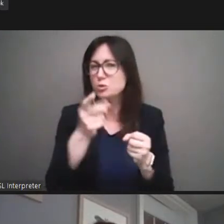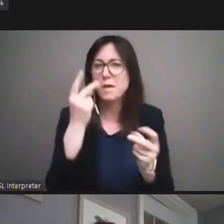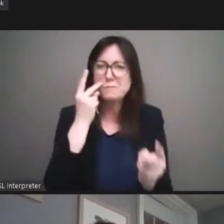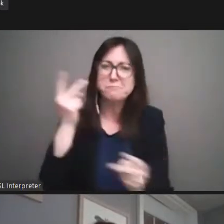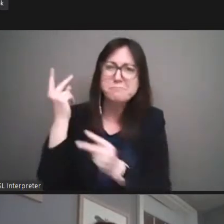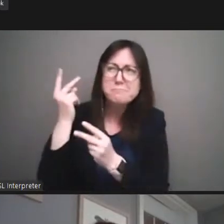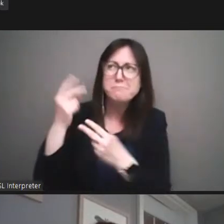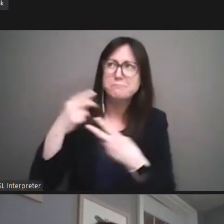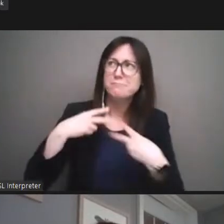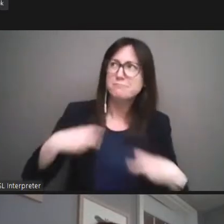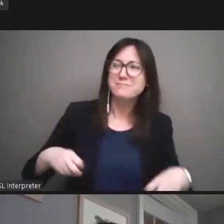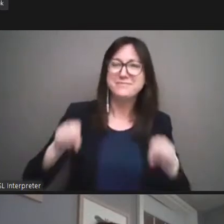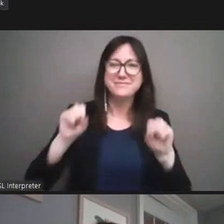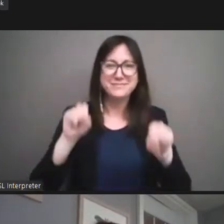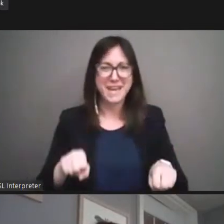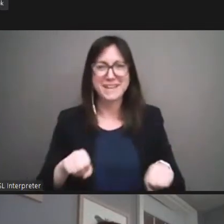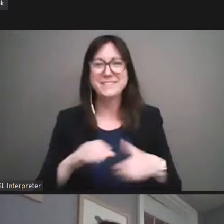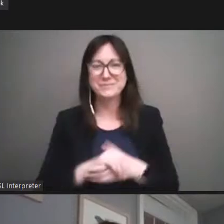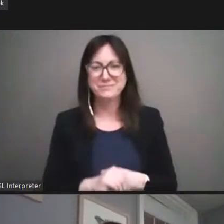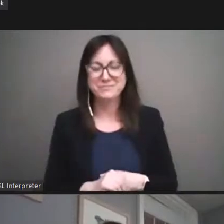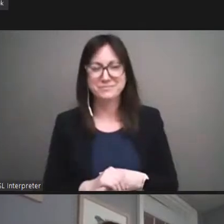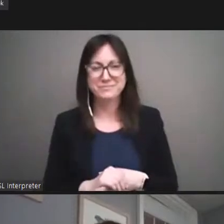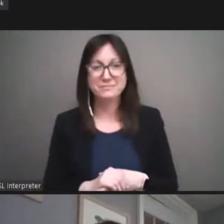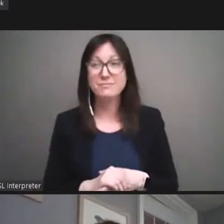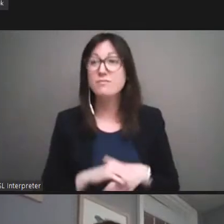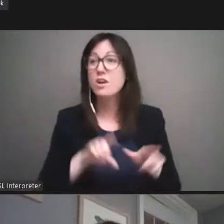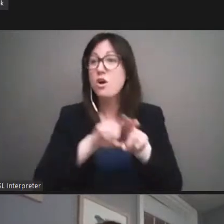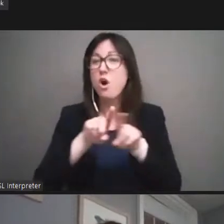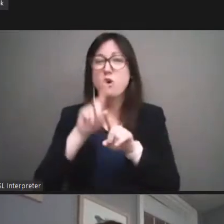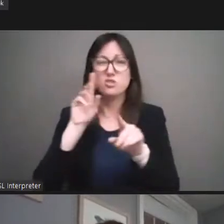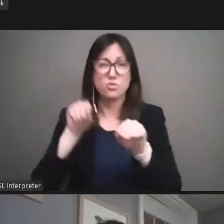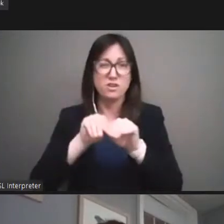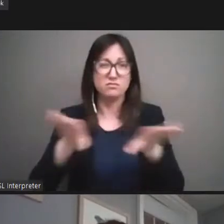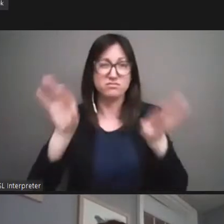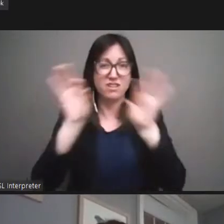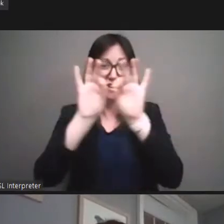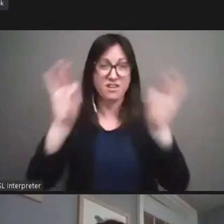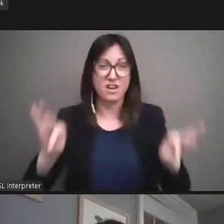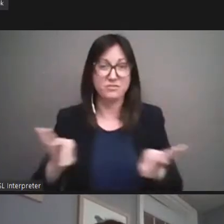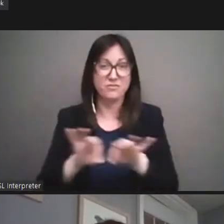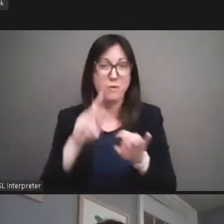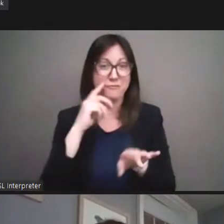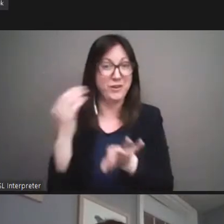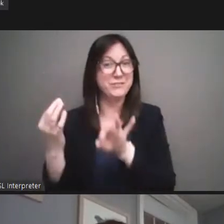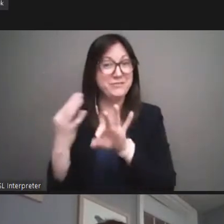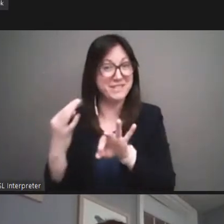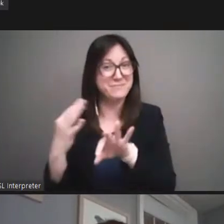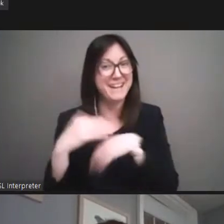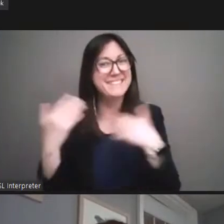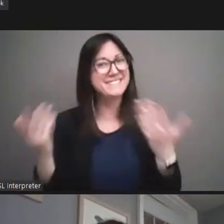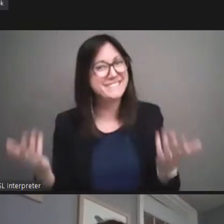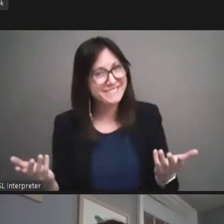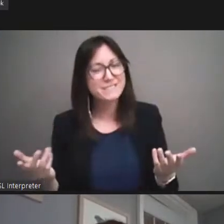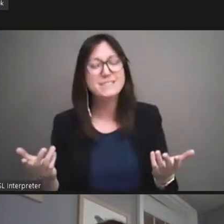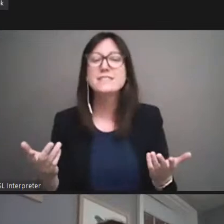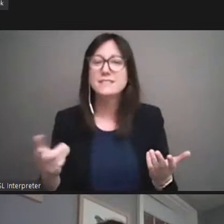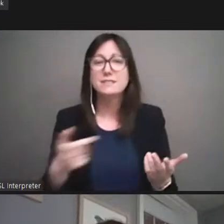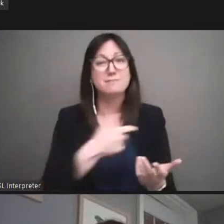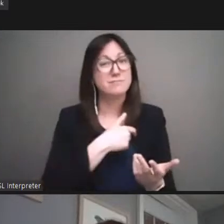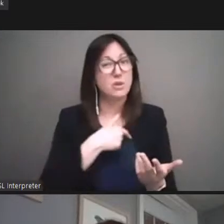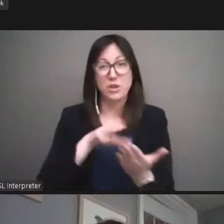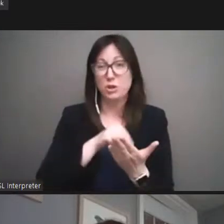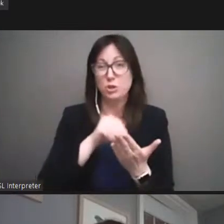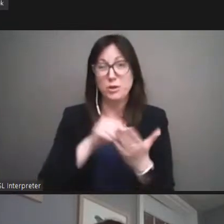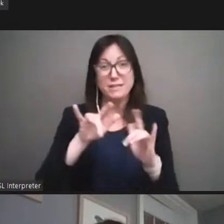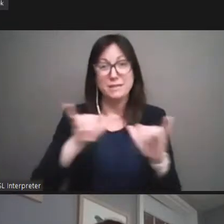activities. And you'll also be getting a feedback form because, like all of you, we're learning alongside you through